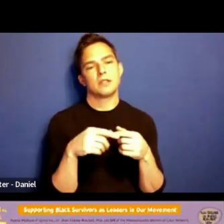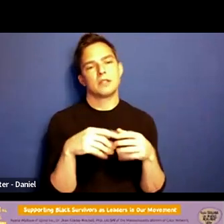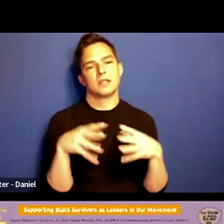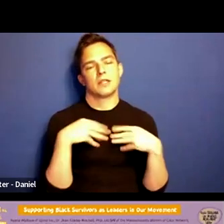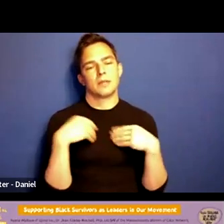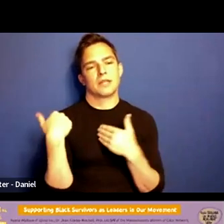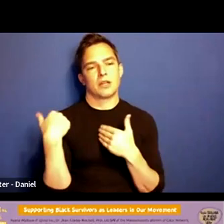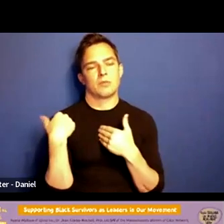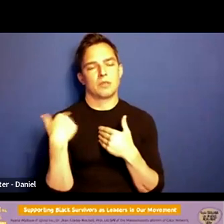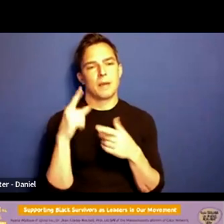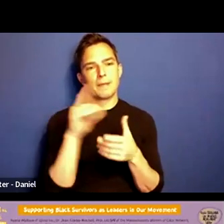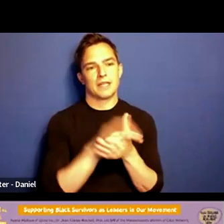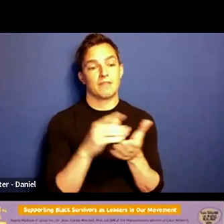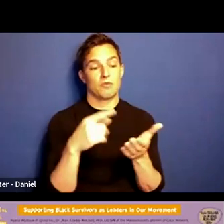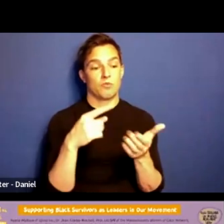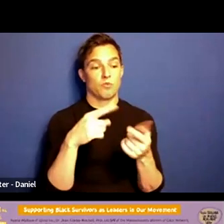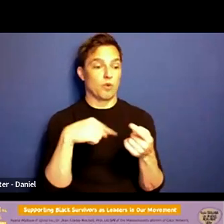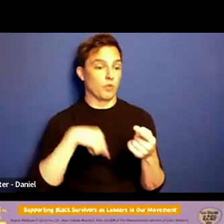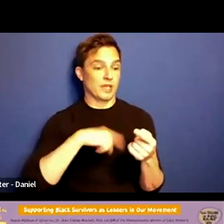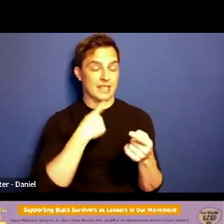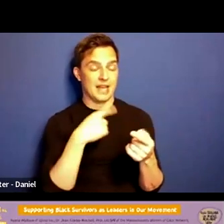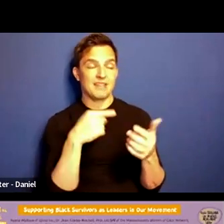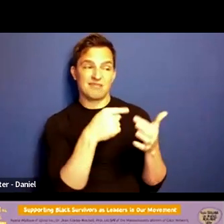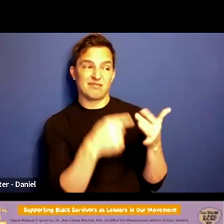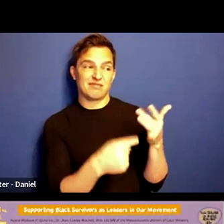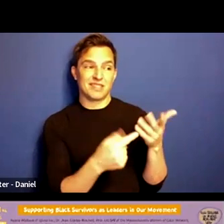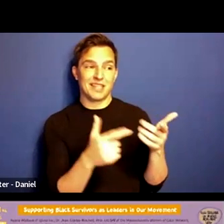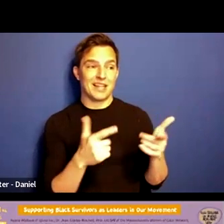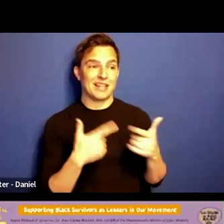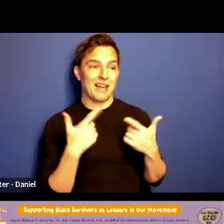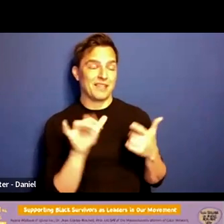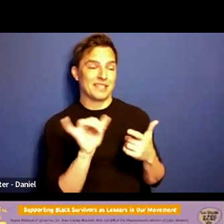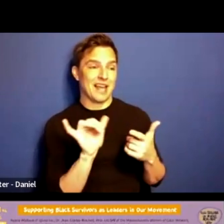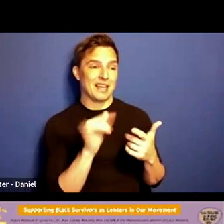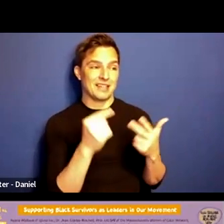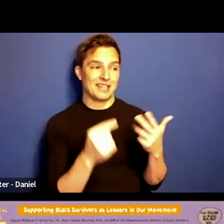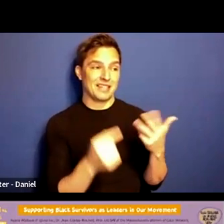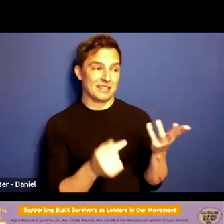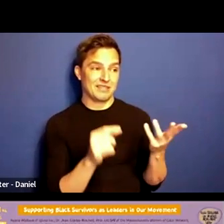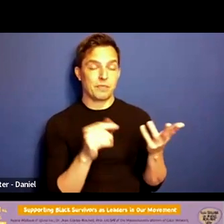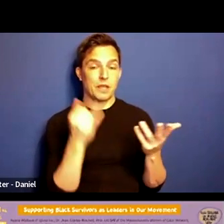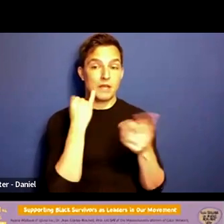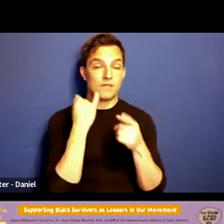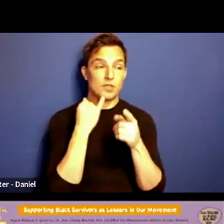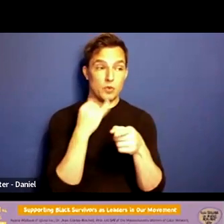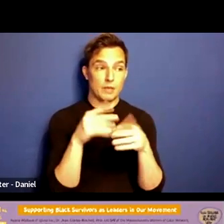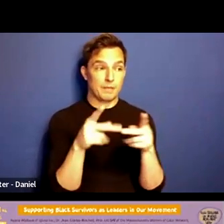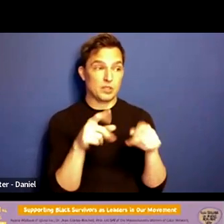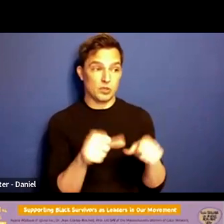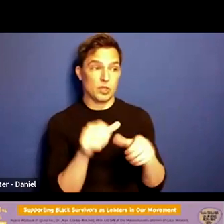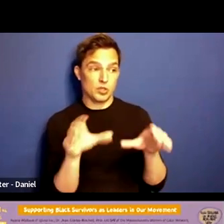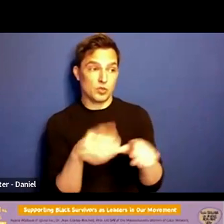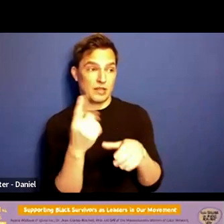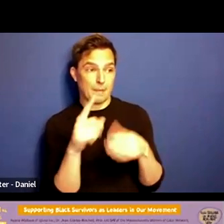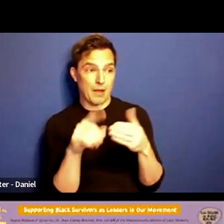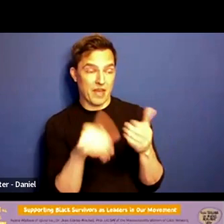accountability and believe us when we say, this is what it's like for me. And if you're in a position to do something about it, you do that.